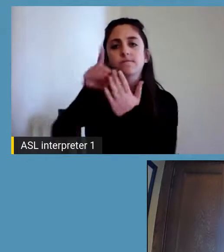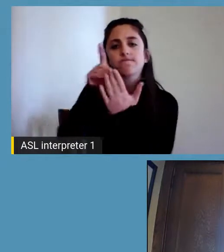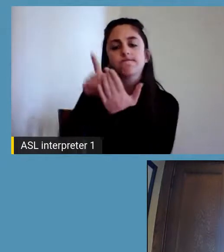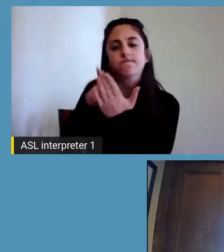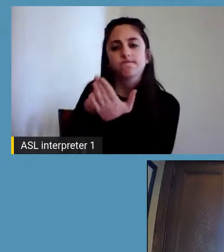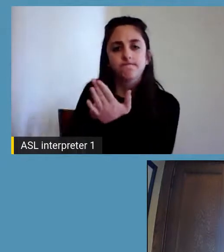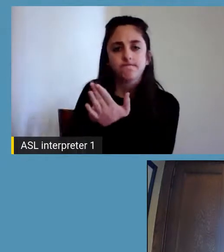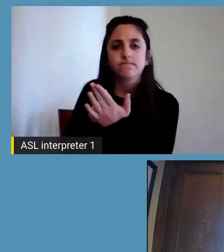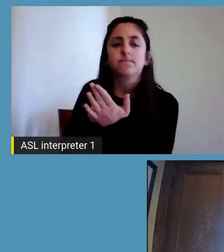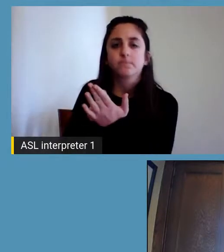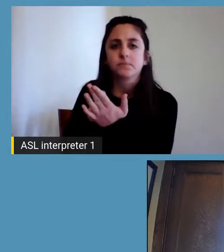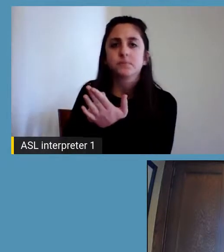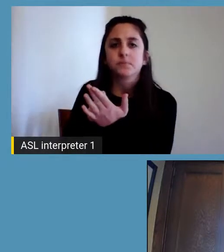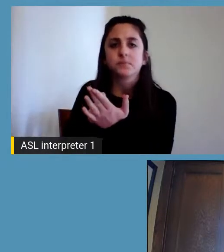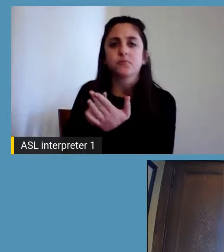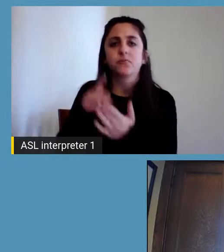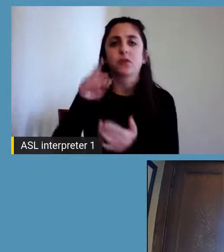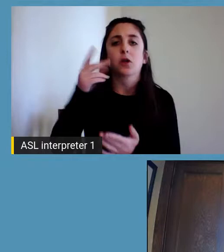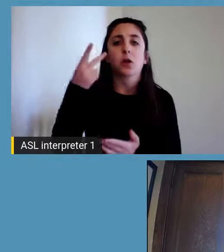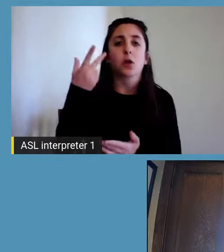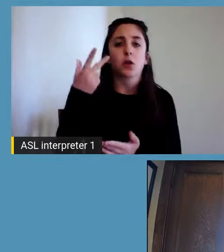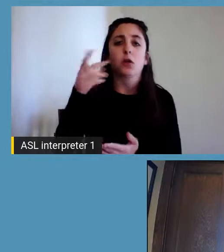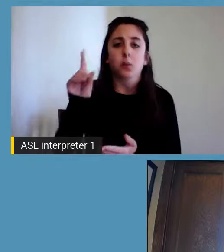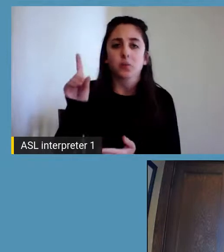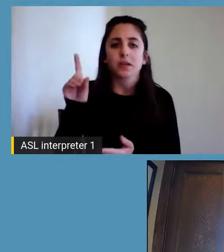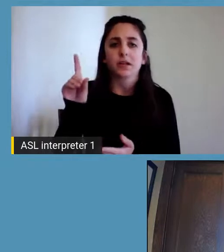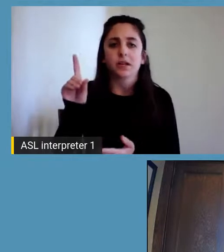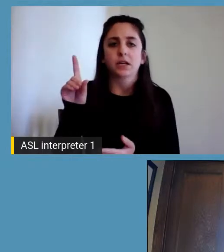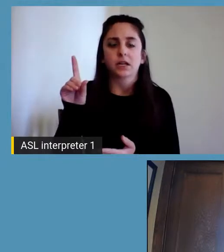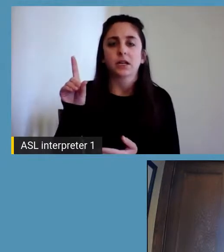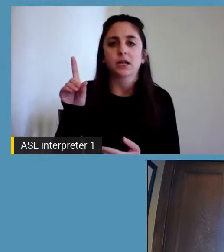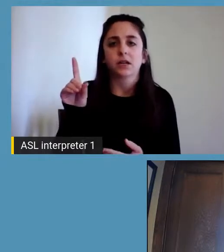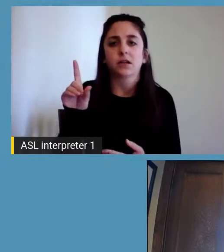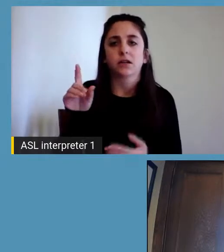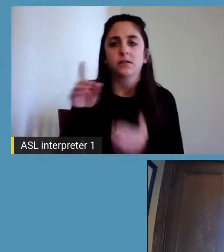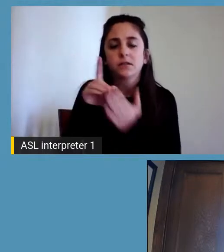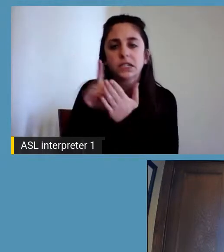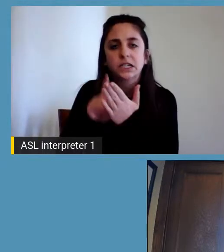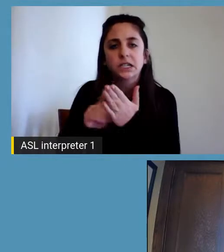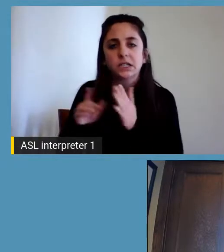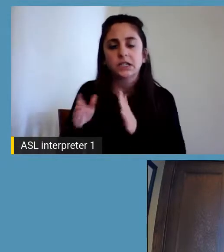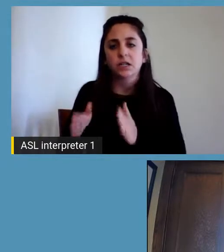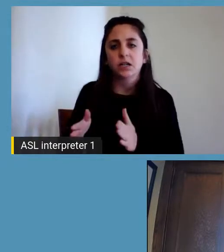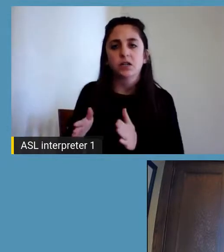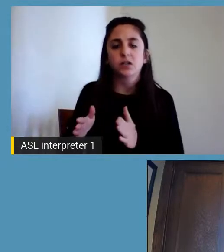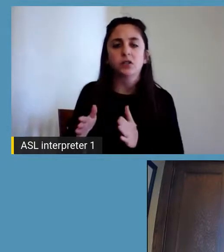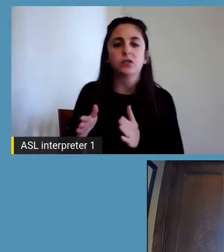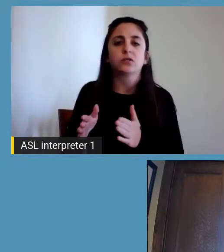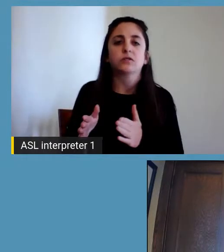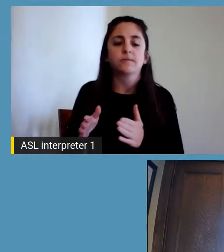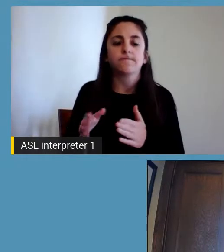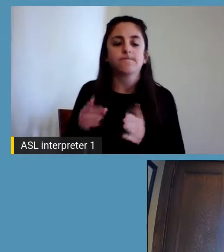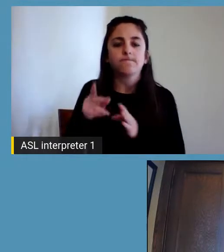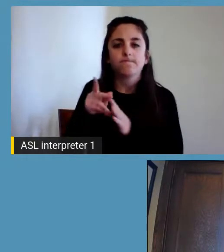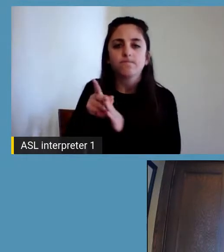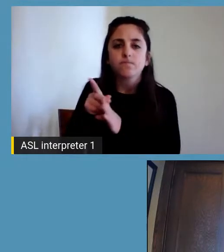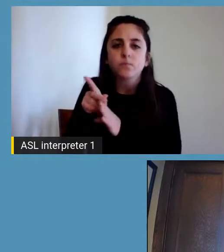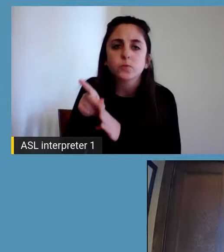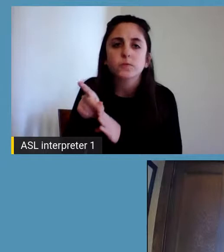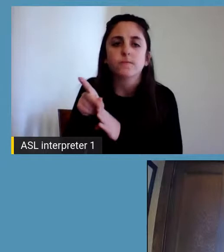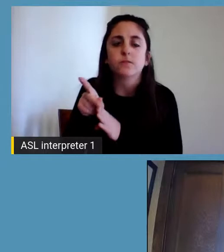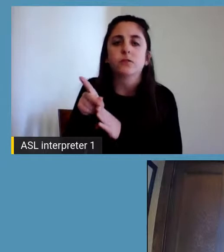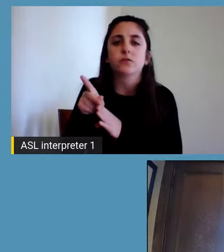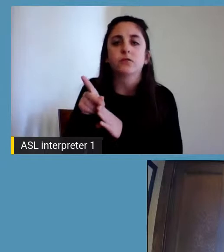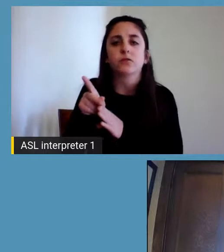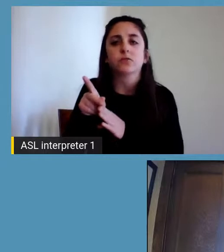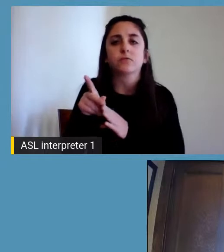the 3D designers and then the professional clothing people. And it's a wonderful way